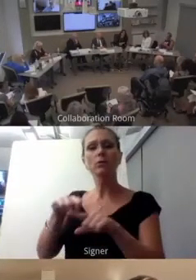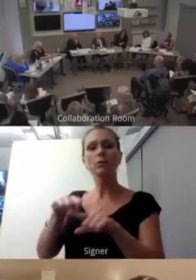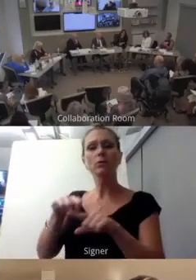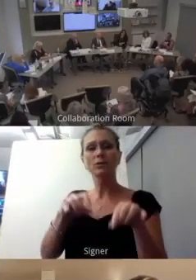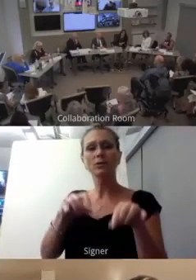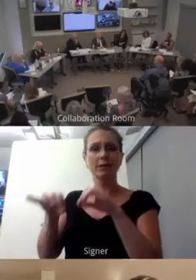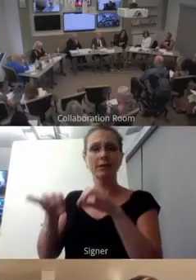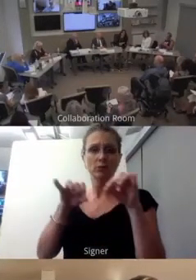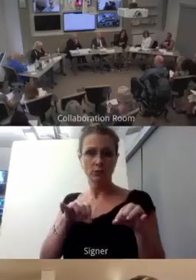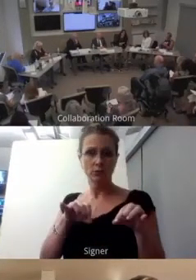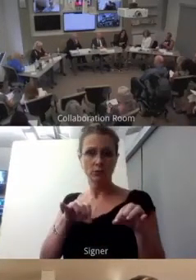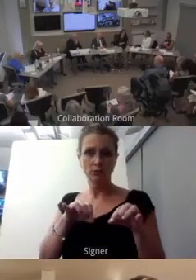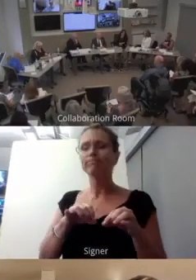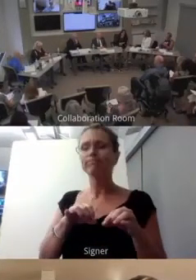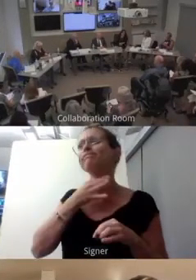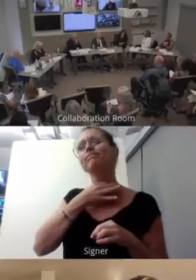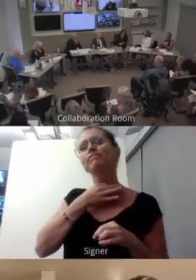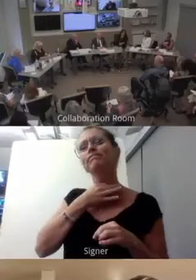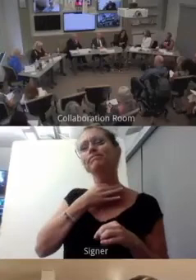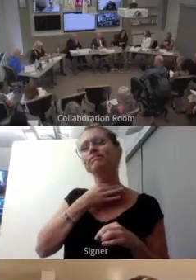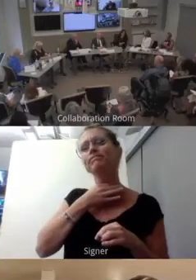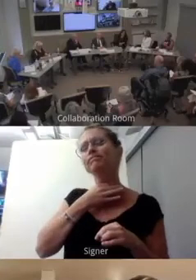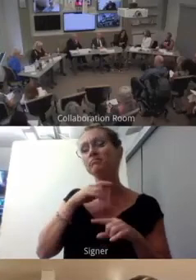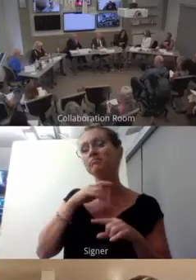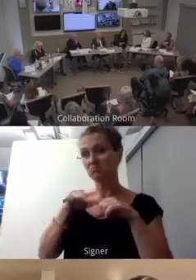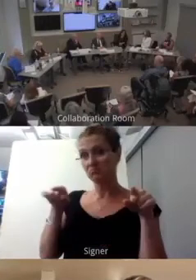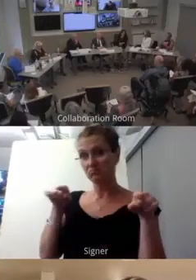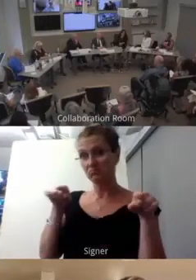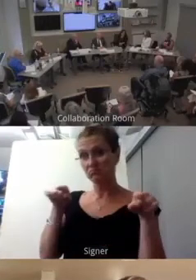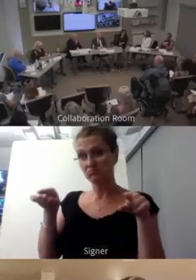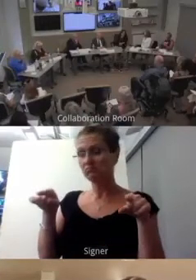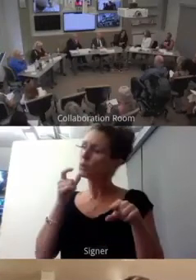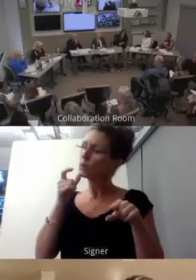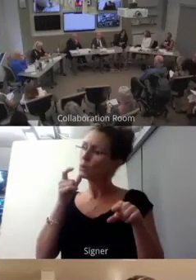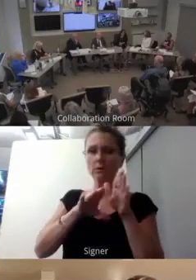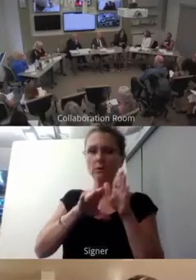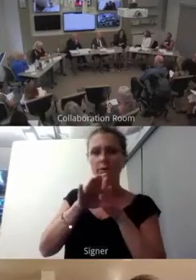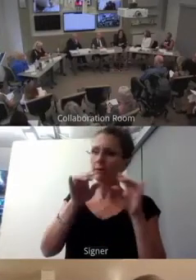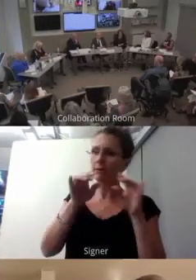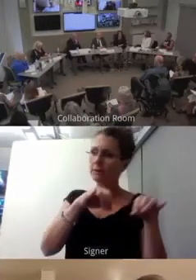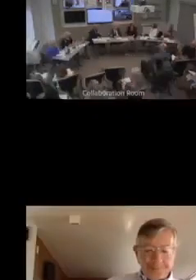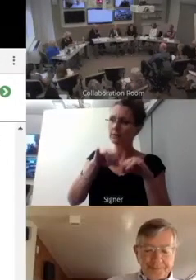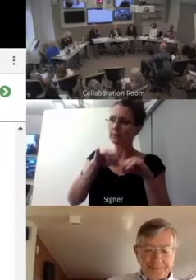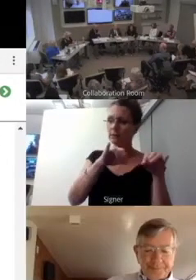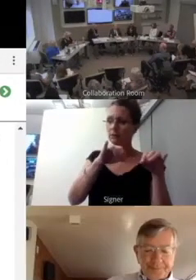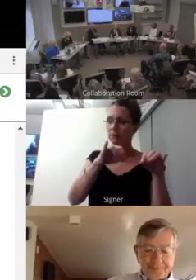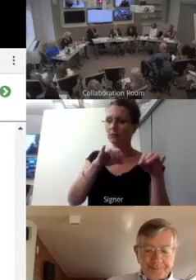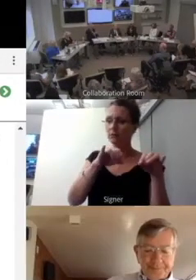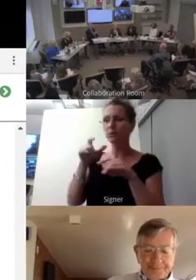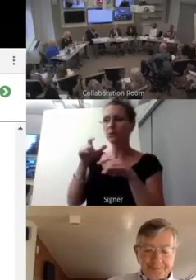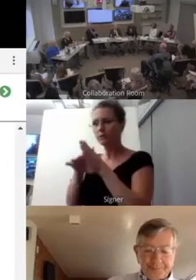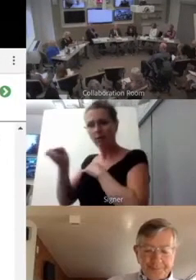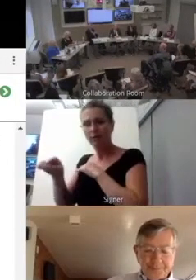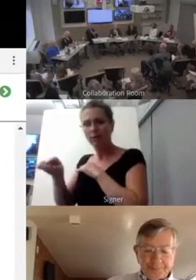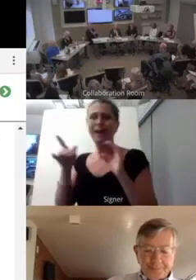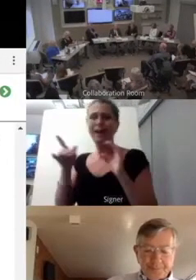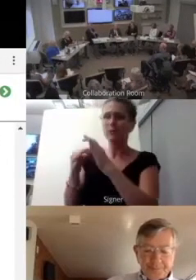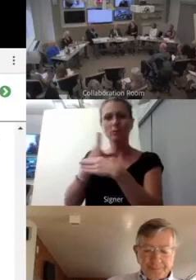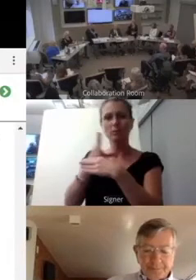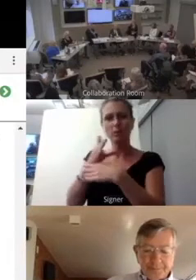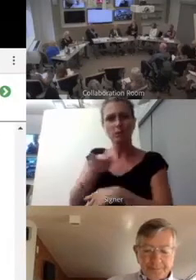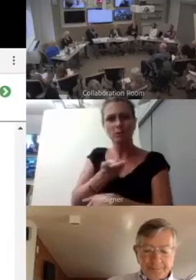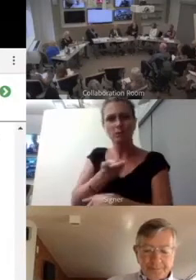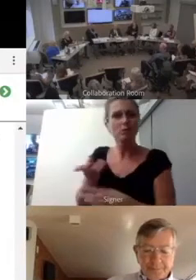two? Who makes the standards, and what's the relationship between the two? Okay, so standards are